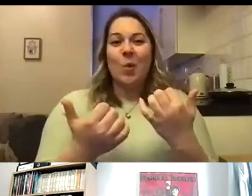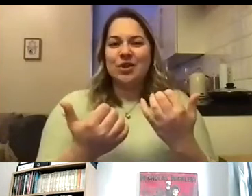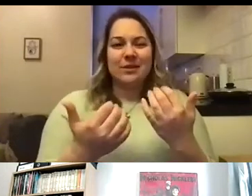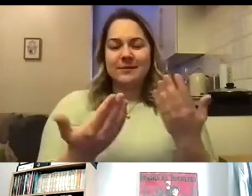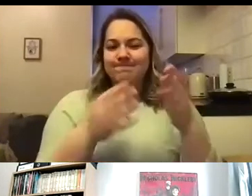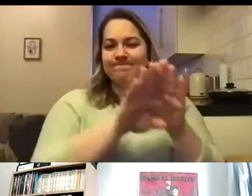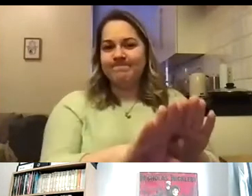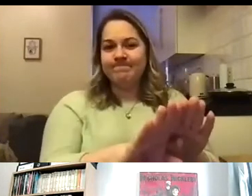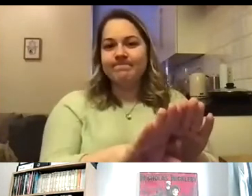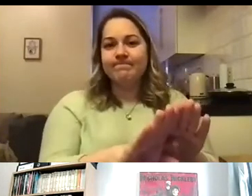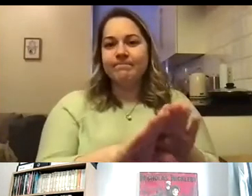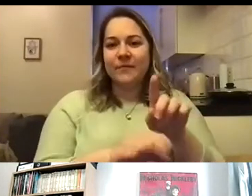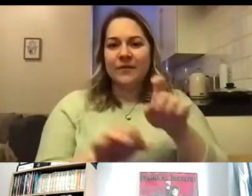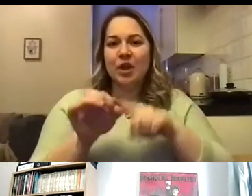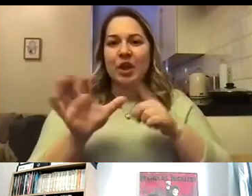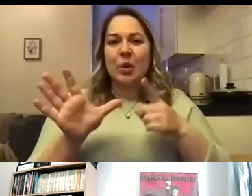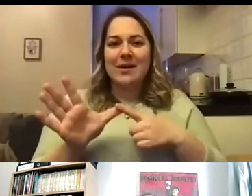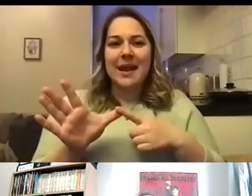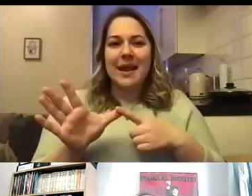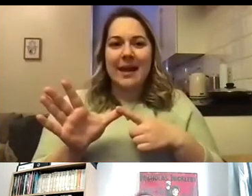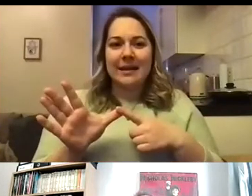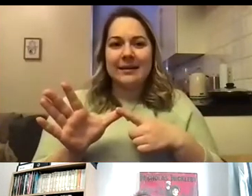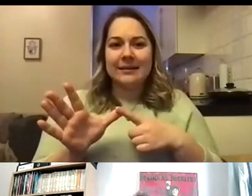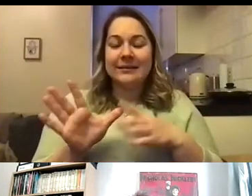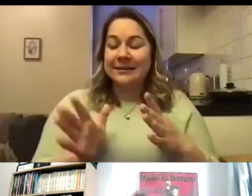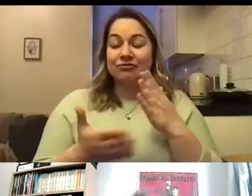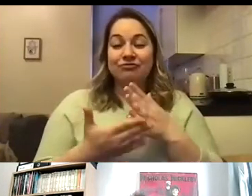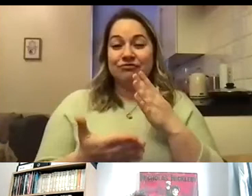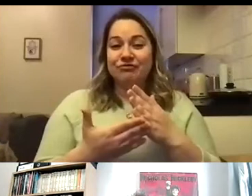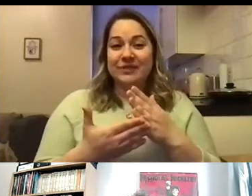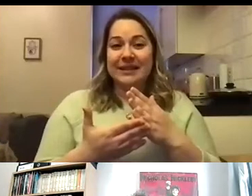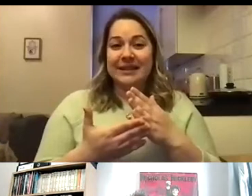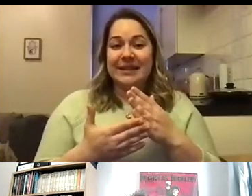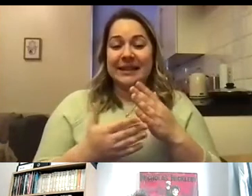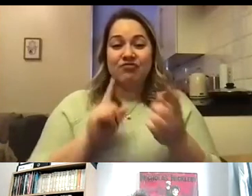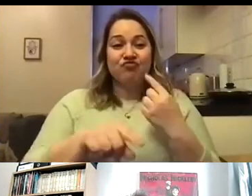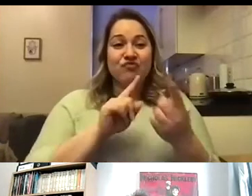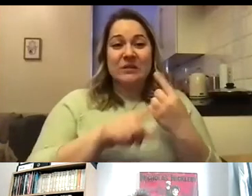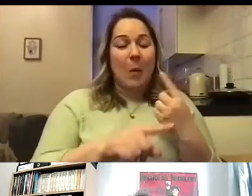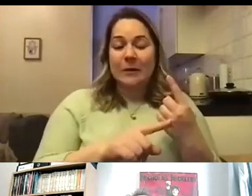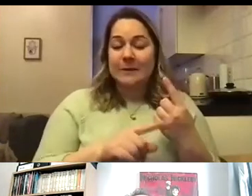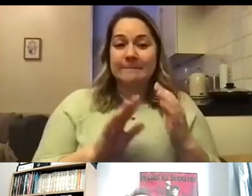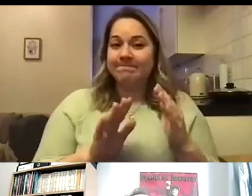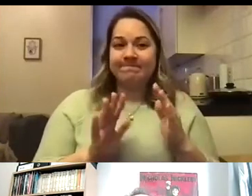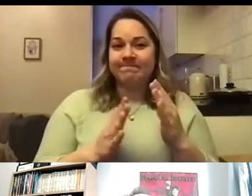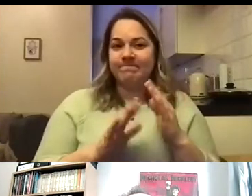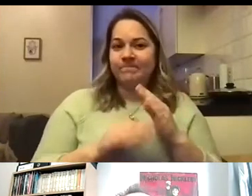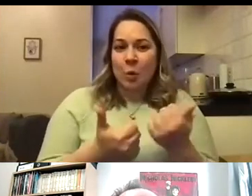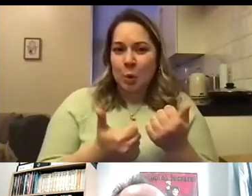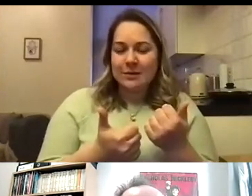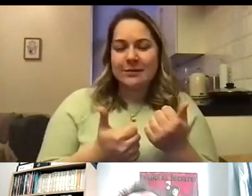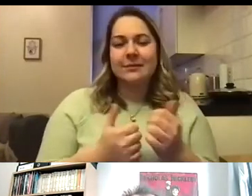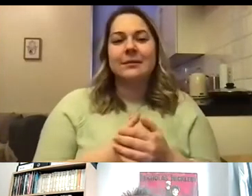this Q&A. The levels of irony are not being ignored. I'm very aware of them. But what I would